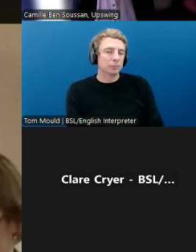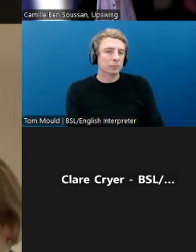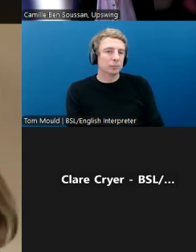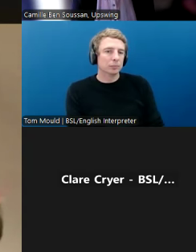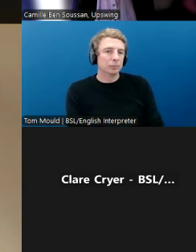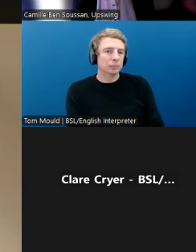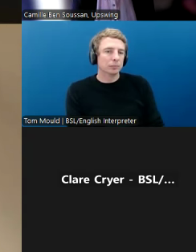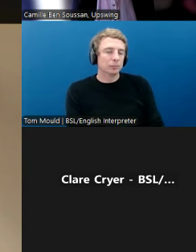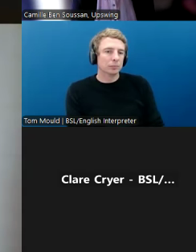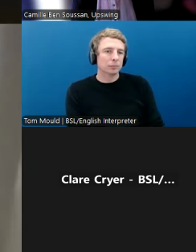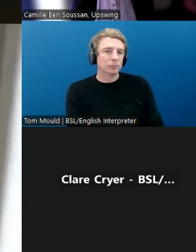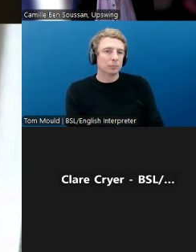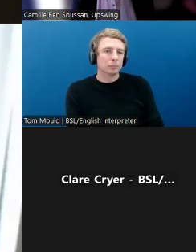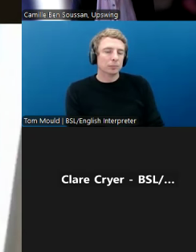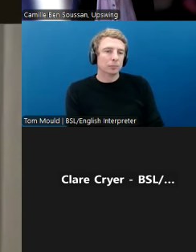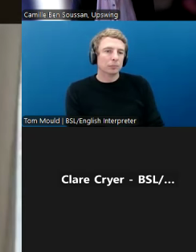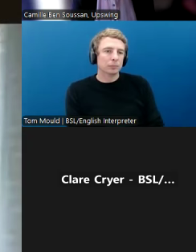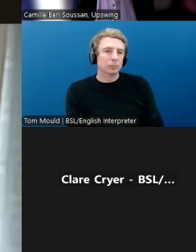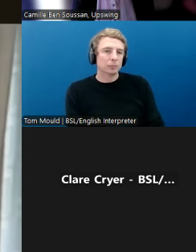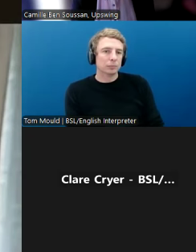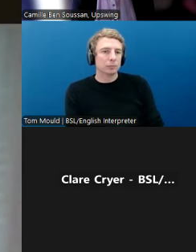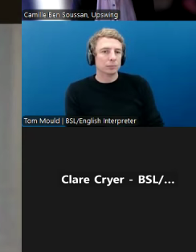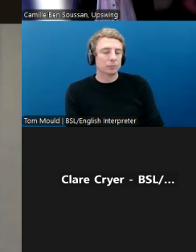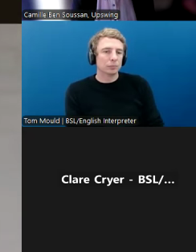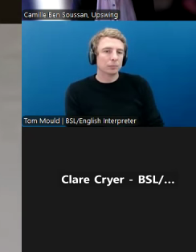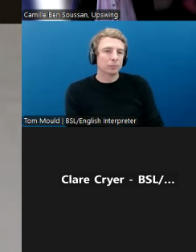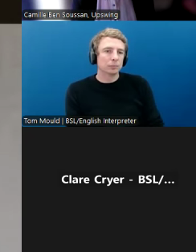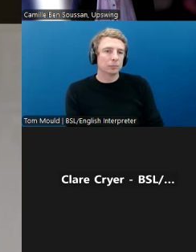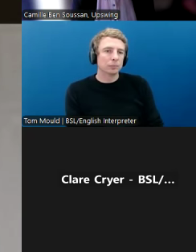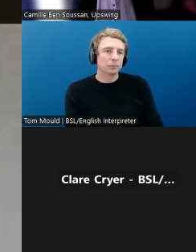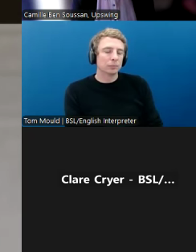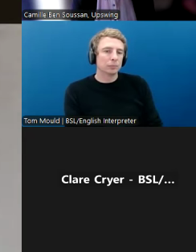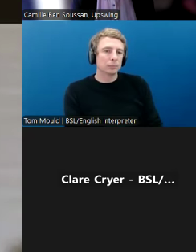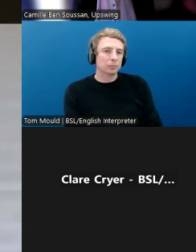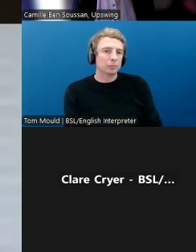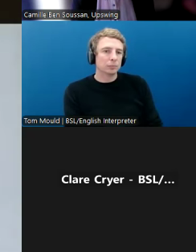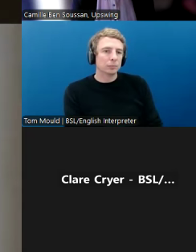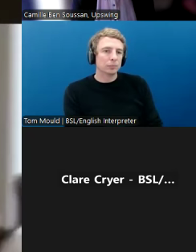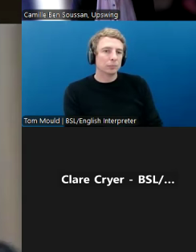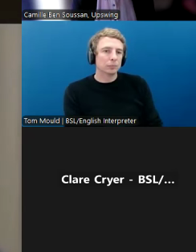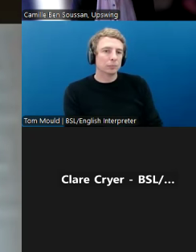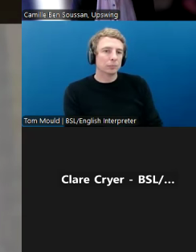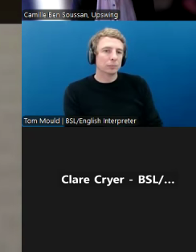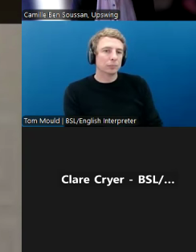and run their own circus activities so that the program can continue even after we leave.